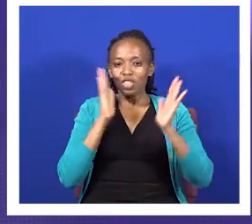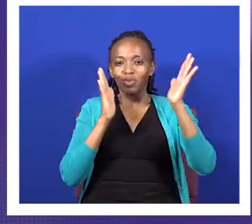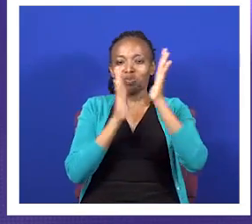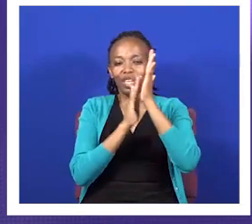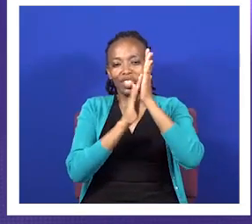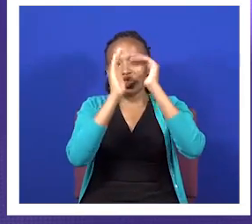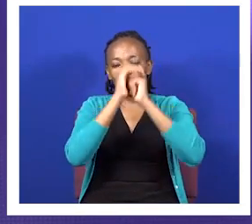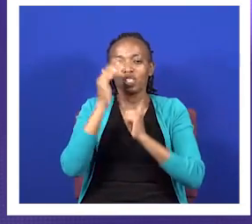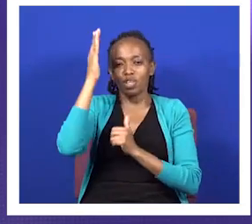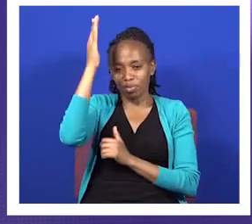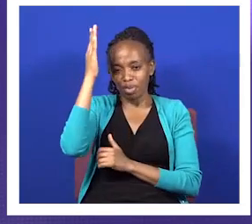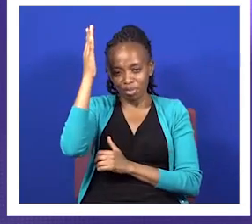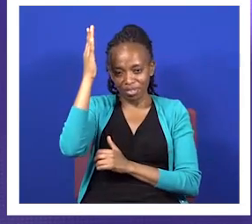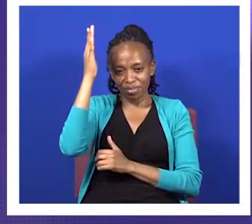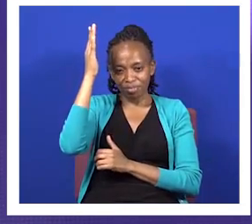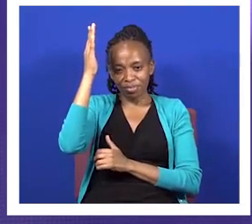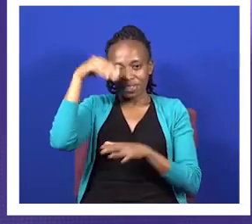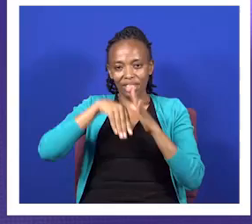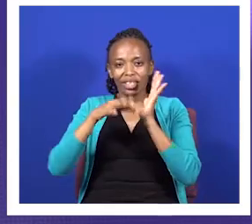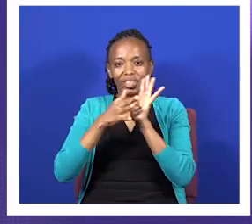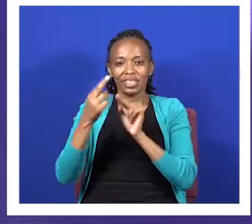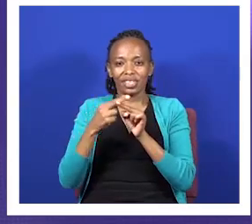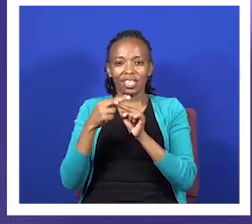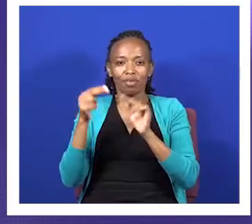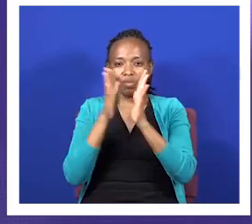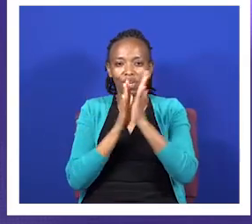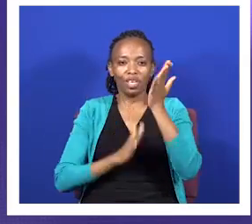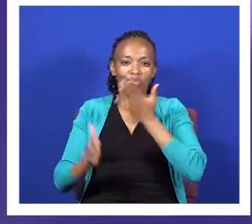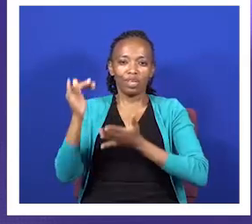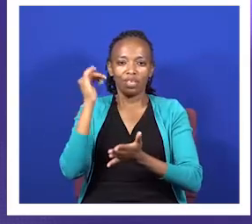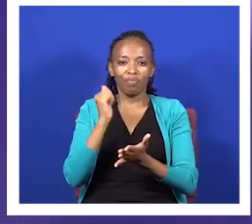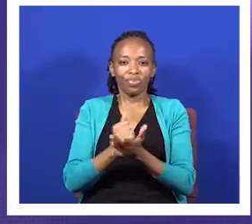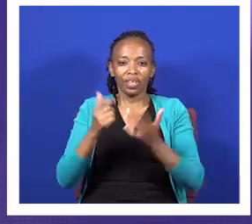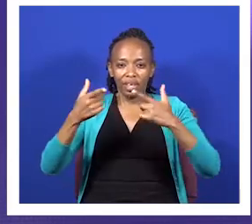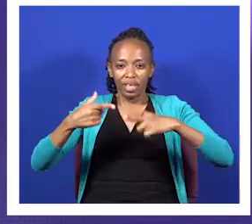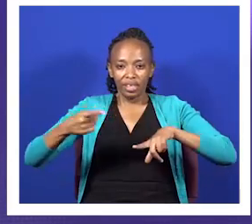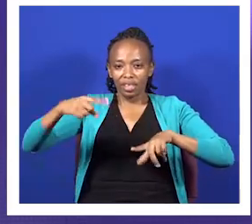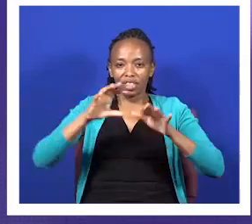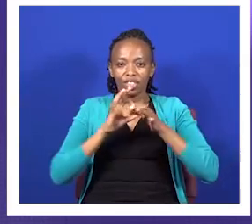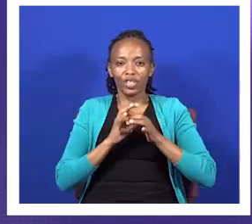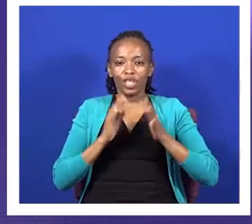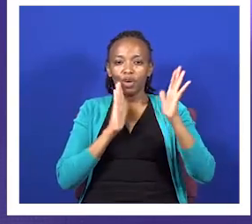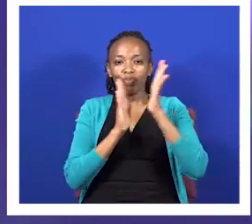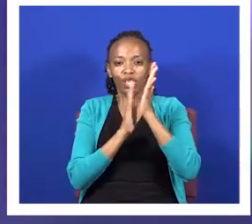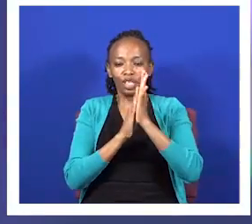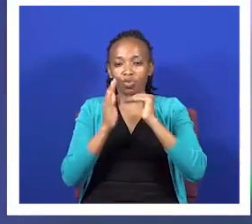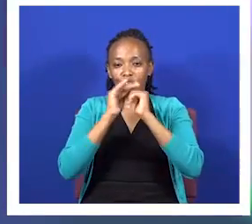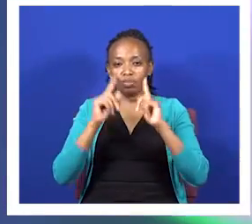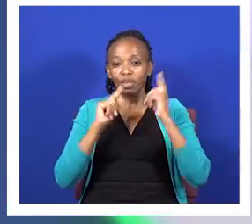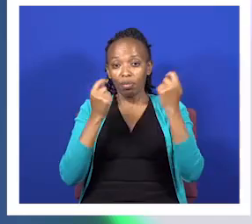you and worship you. In Jesus' name I pray, amen. Let us join the praise and worship team.